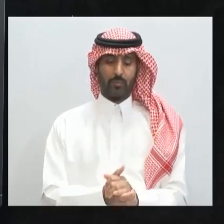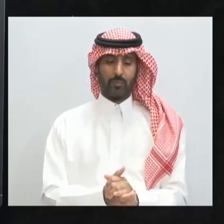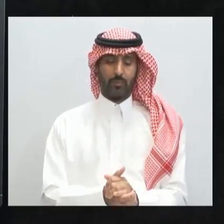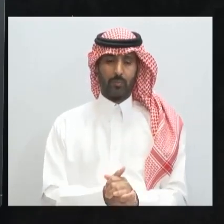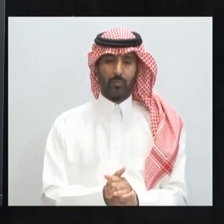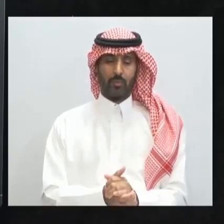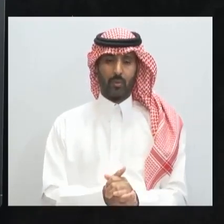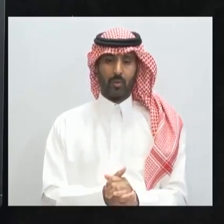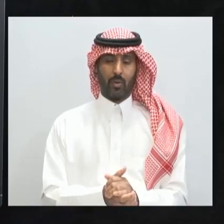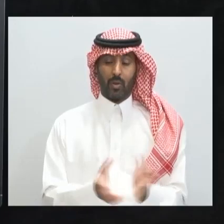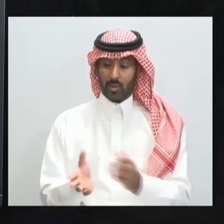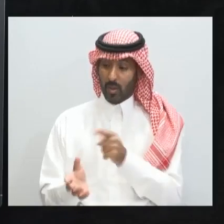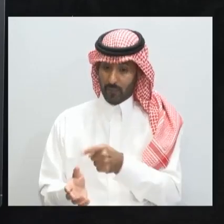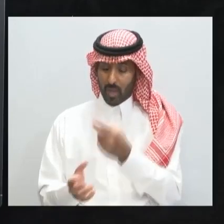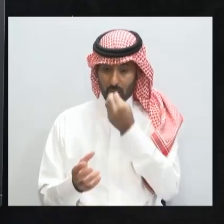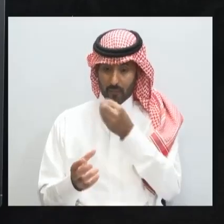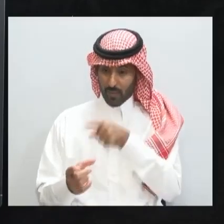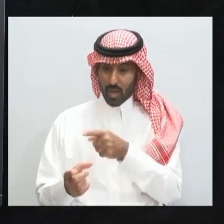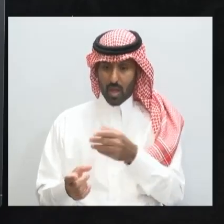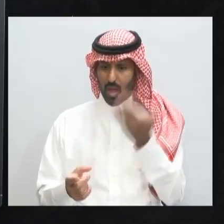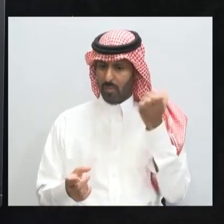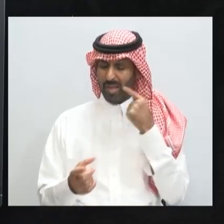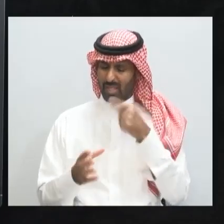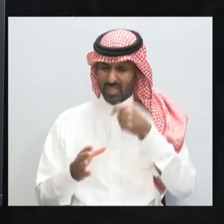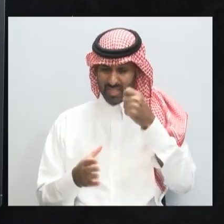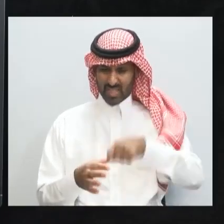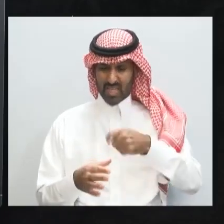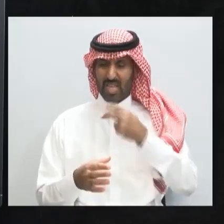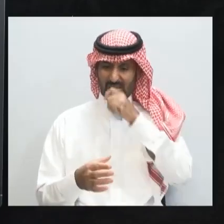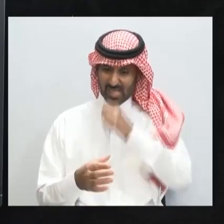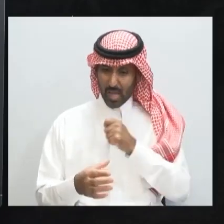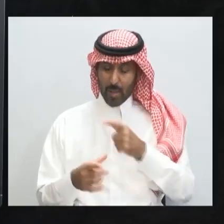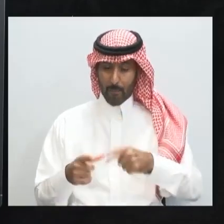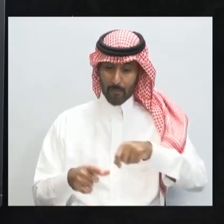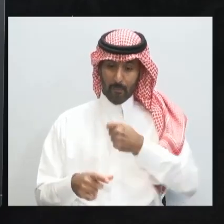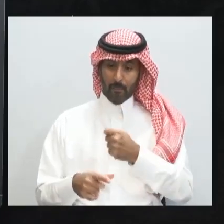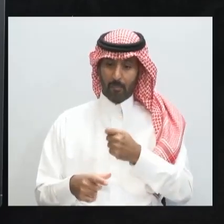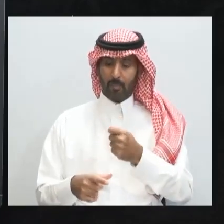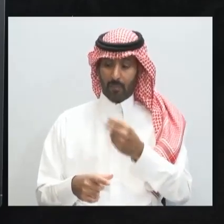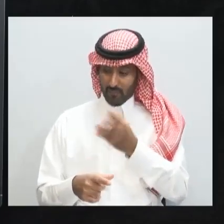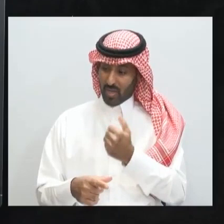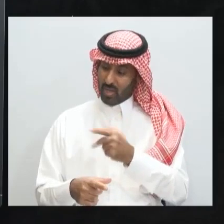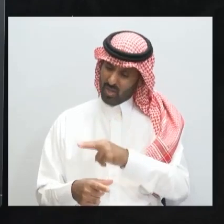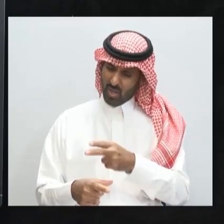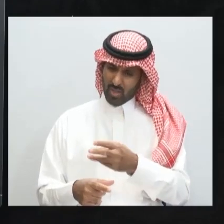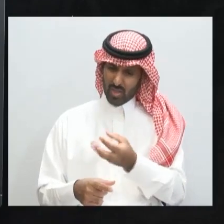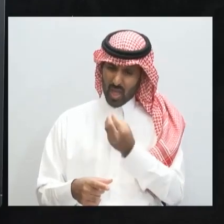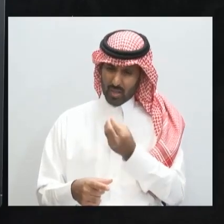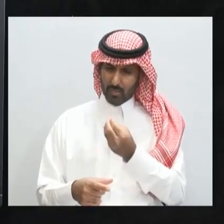Is there any other food? I don't eat steak. So we have here also, it is going to be an adjective.